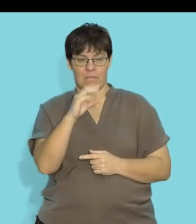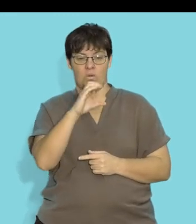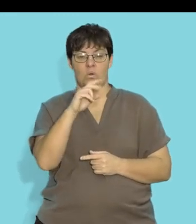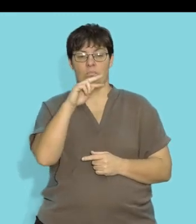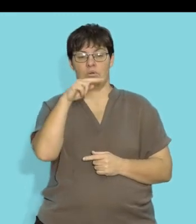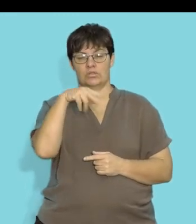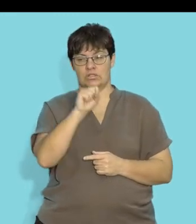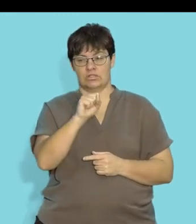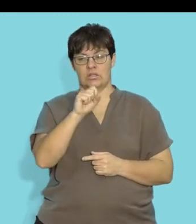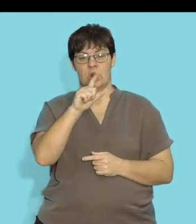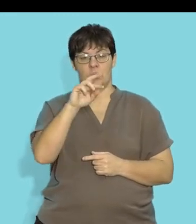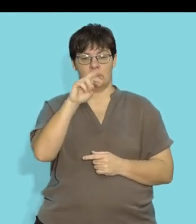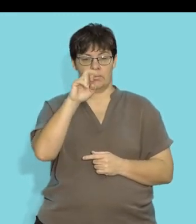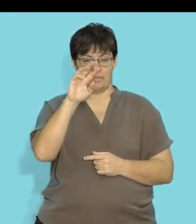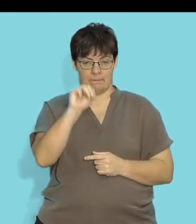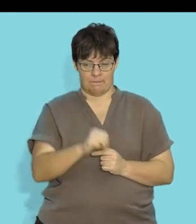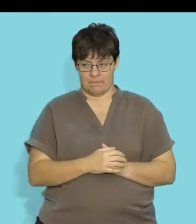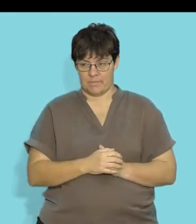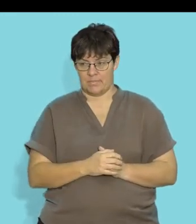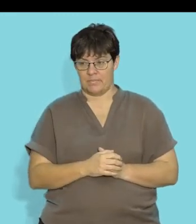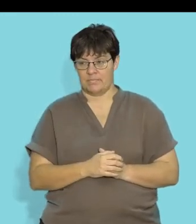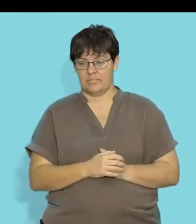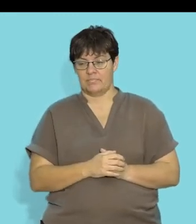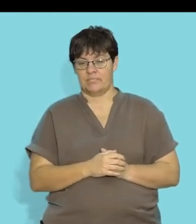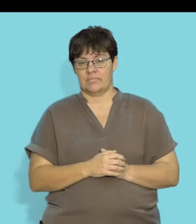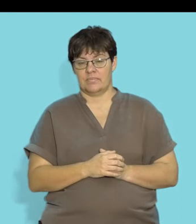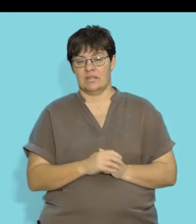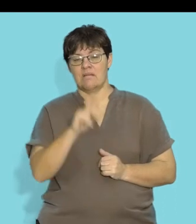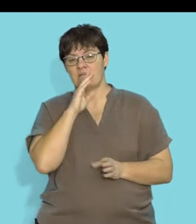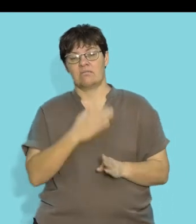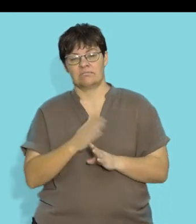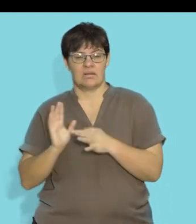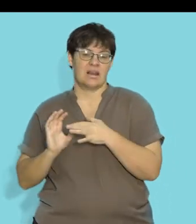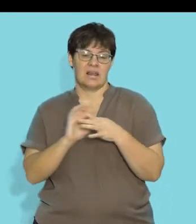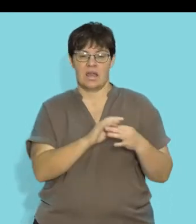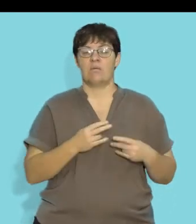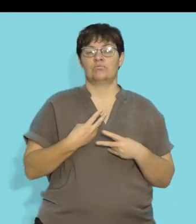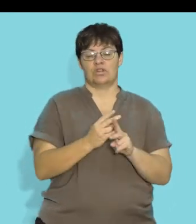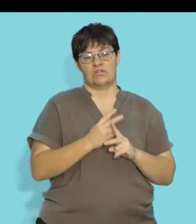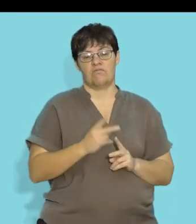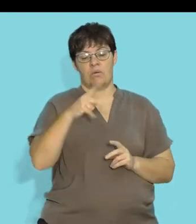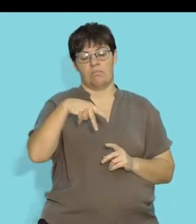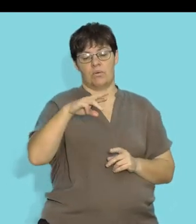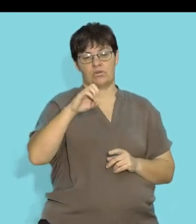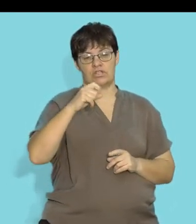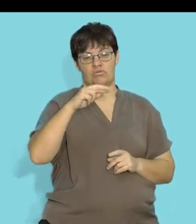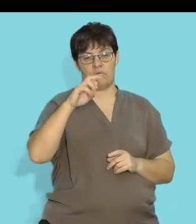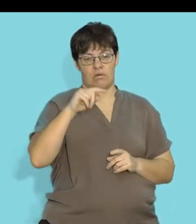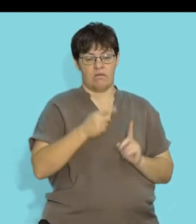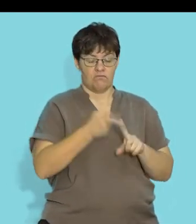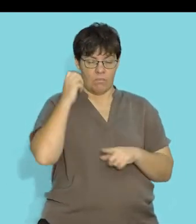corpus luteum, and we can clearly see that there. And its function is linked to the production of